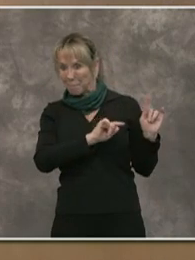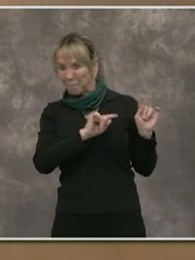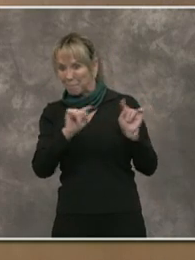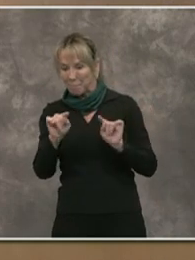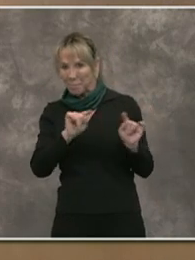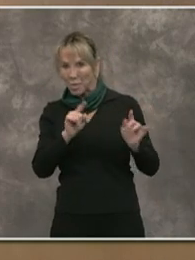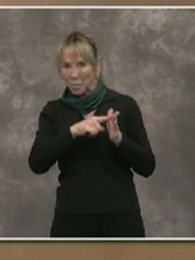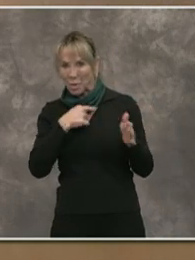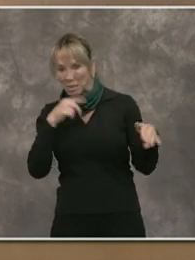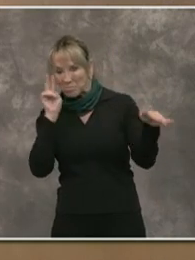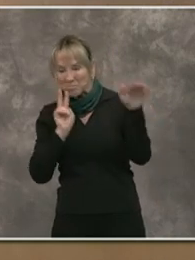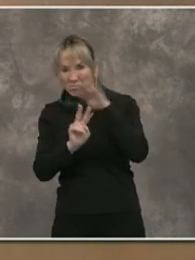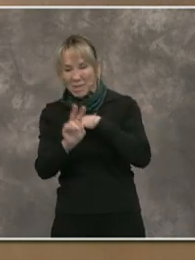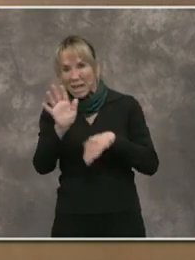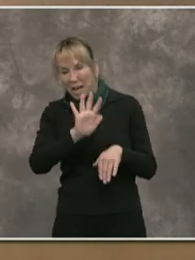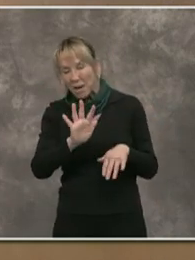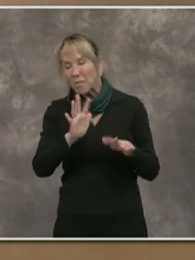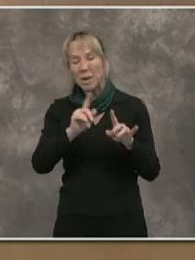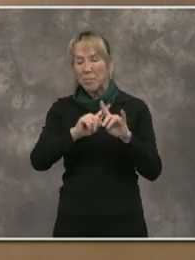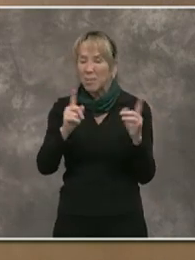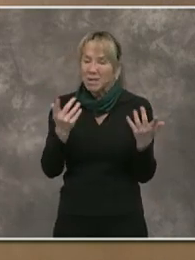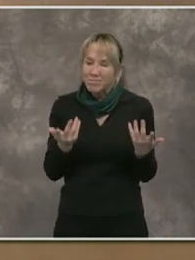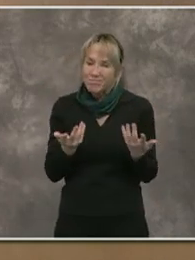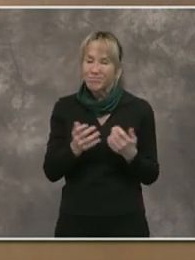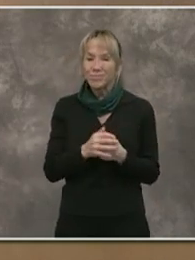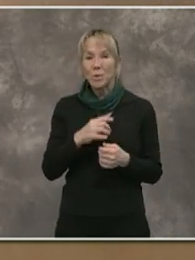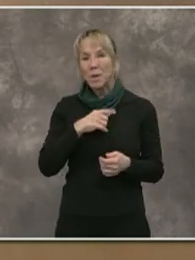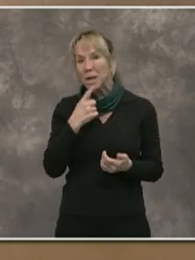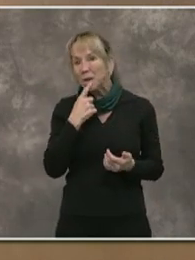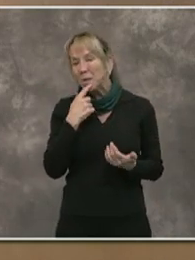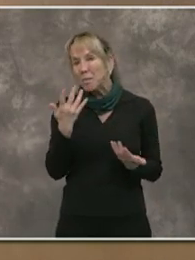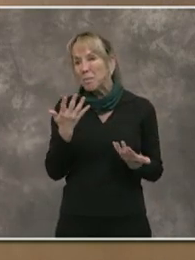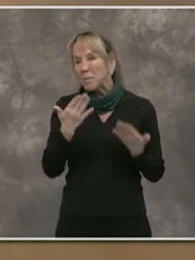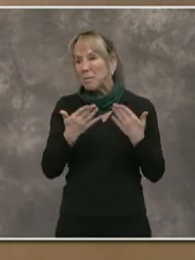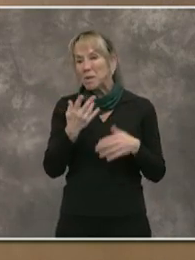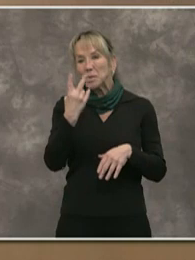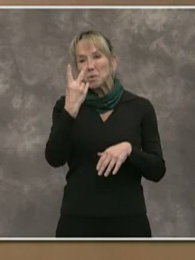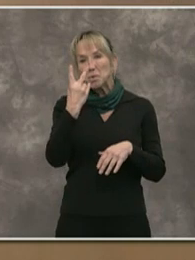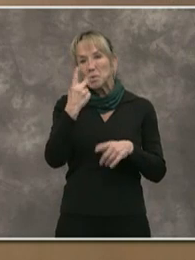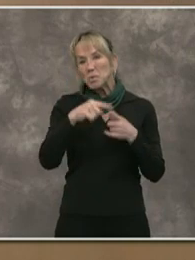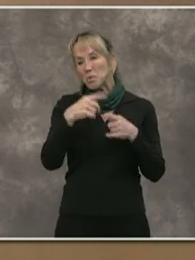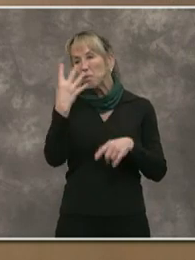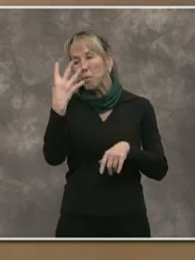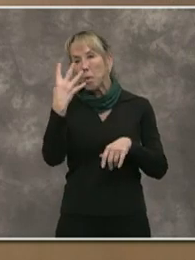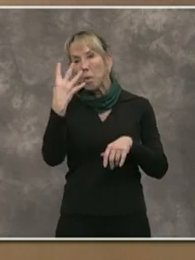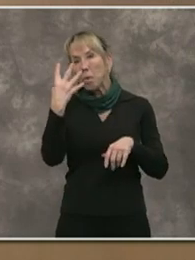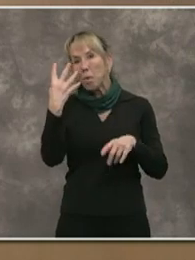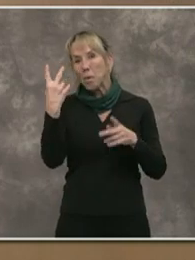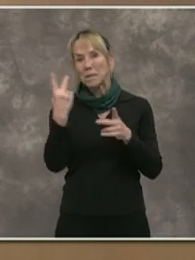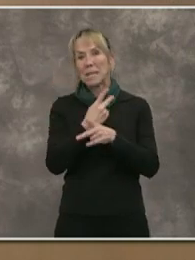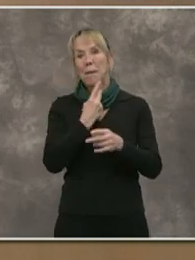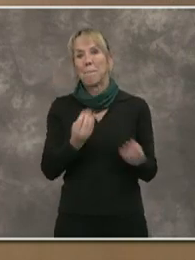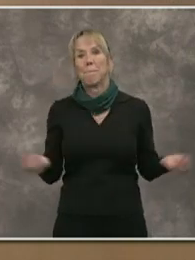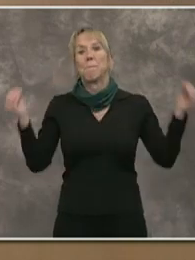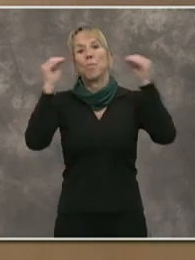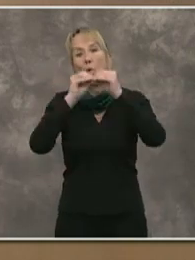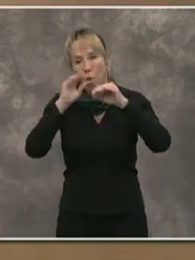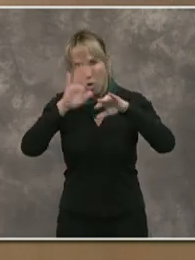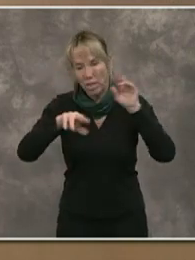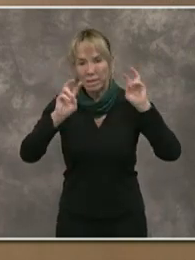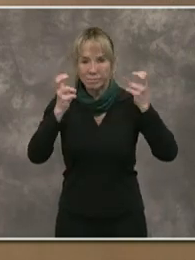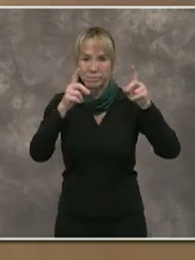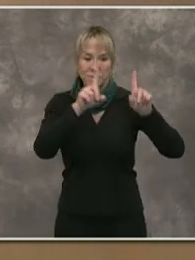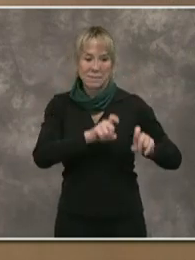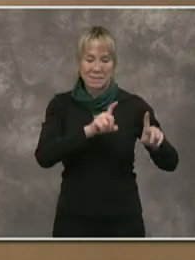it is very likely that between 2 and 4 times as many cases as are being reported to us are actually